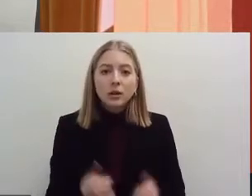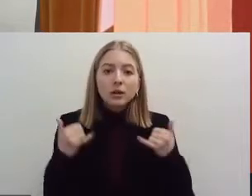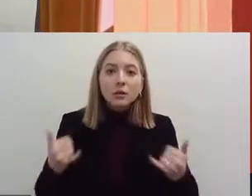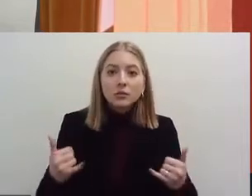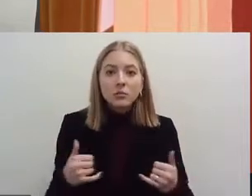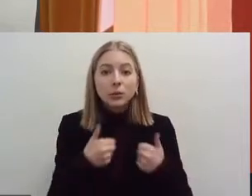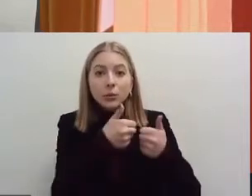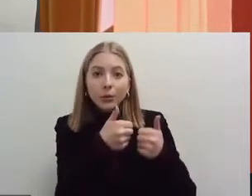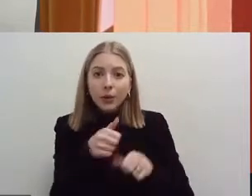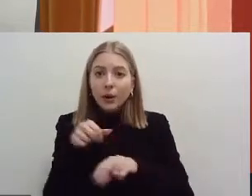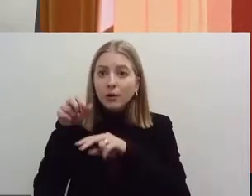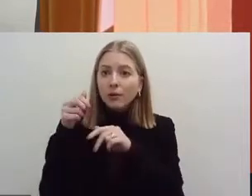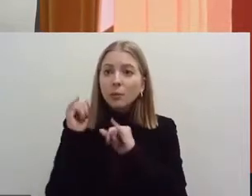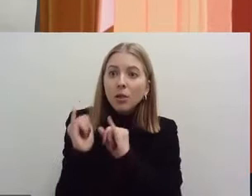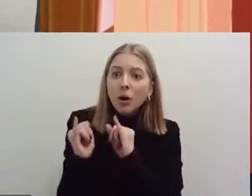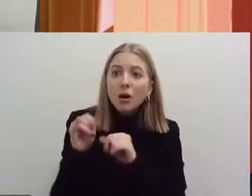only about